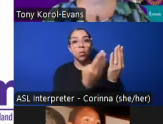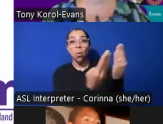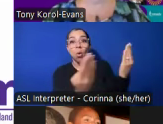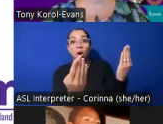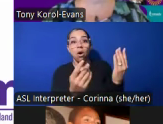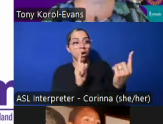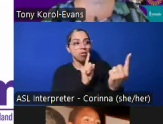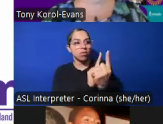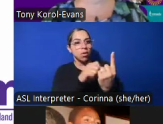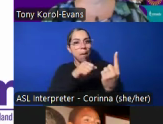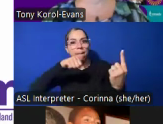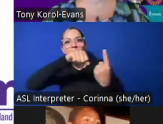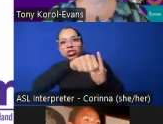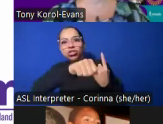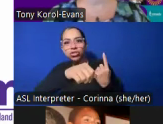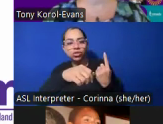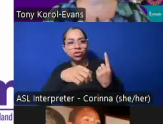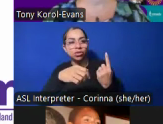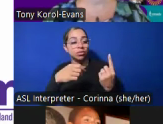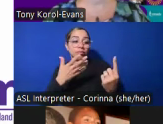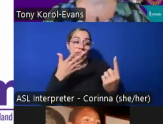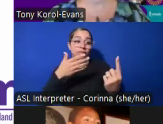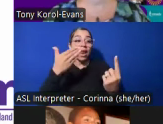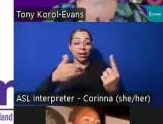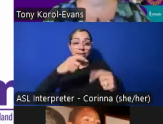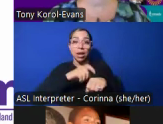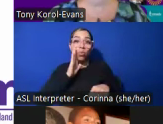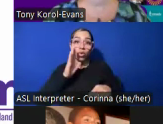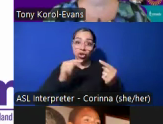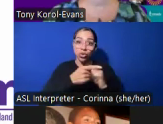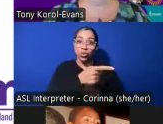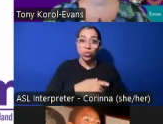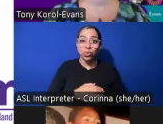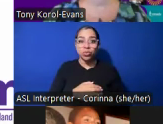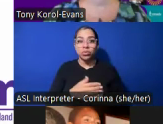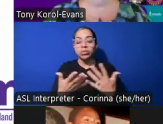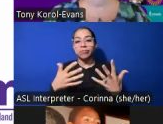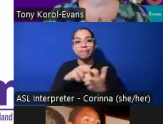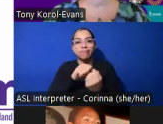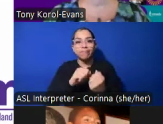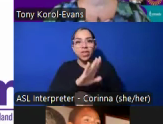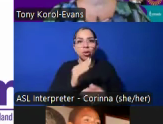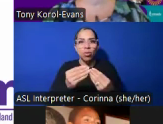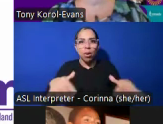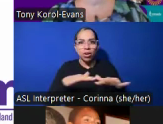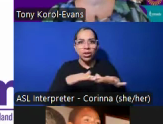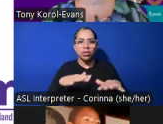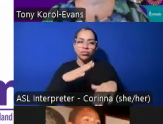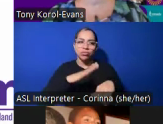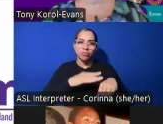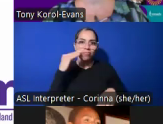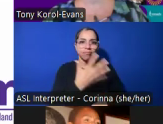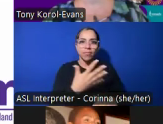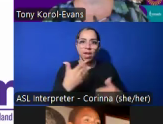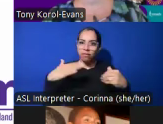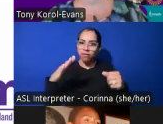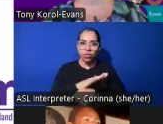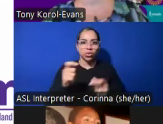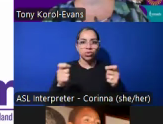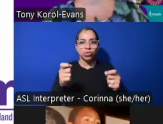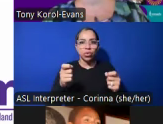It might be smashing things, destroying their property, letting them know that they have complete control, right?